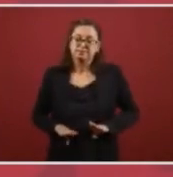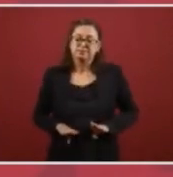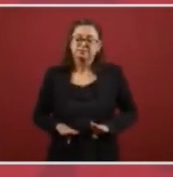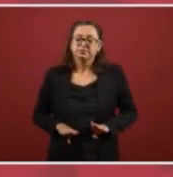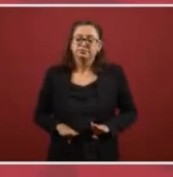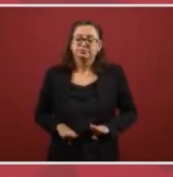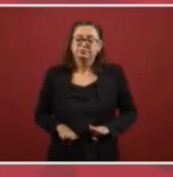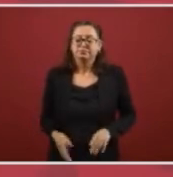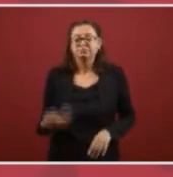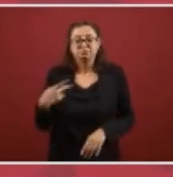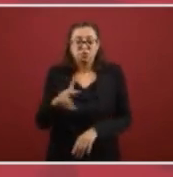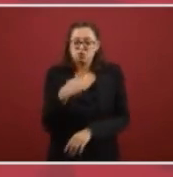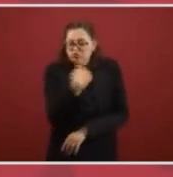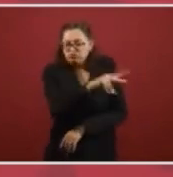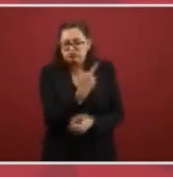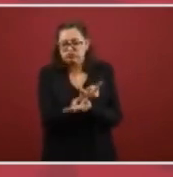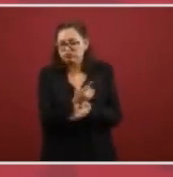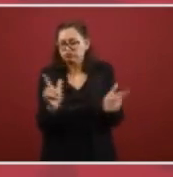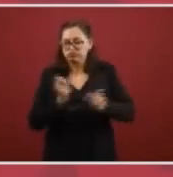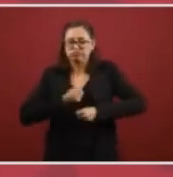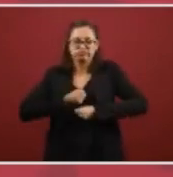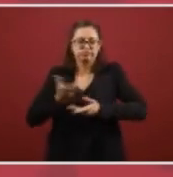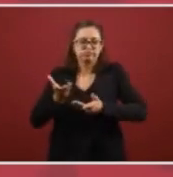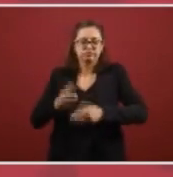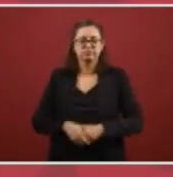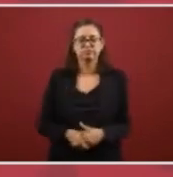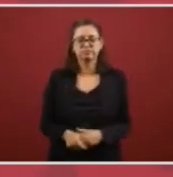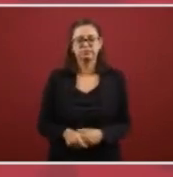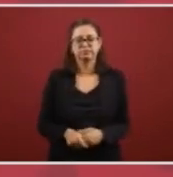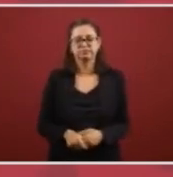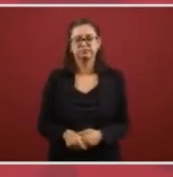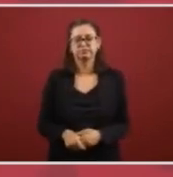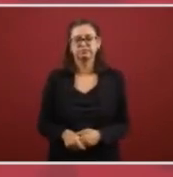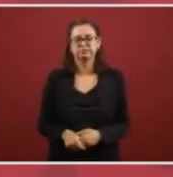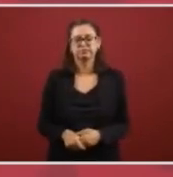defame, but that is what liberty is.